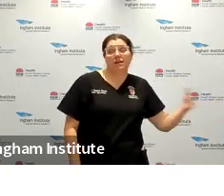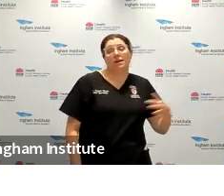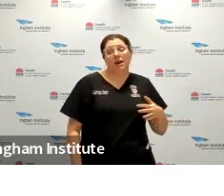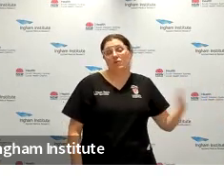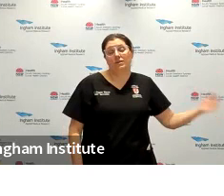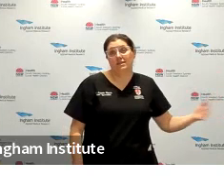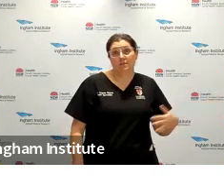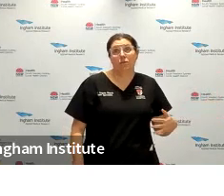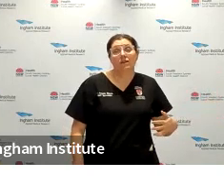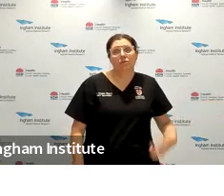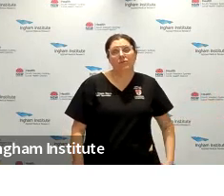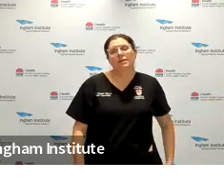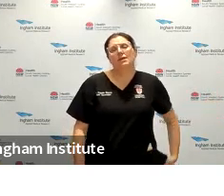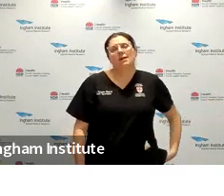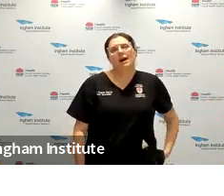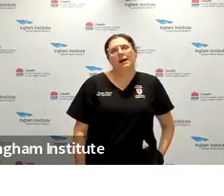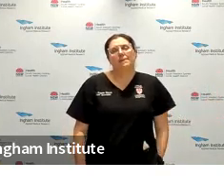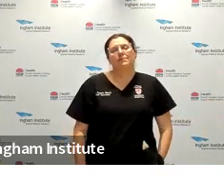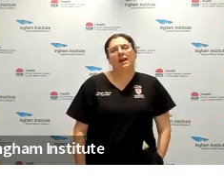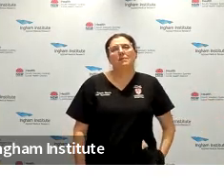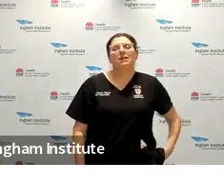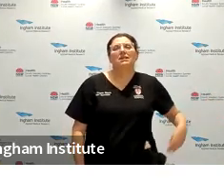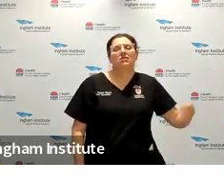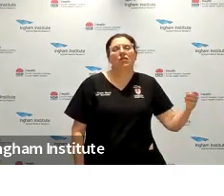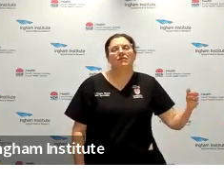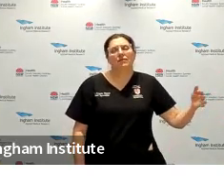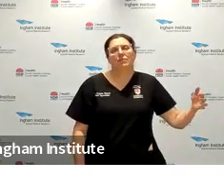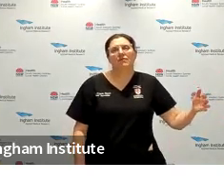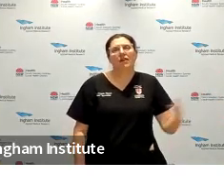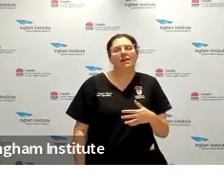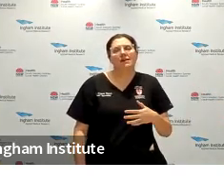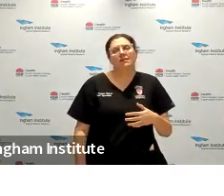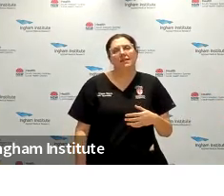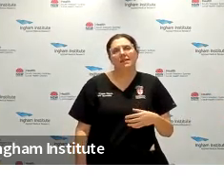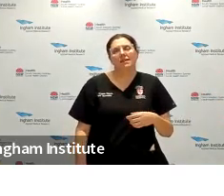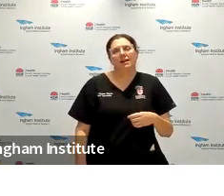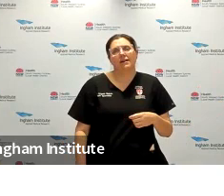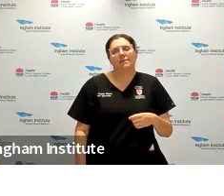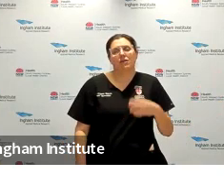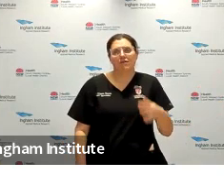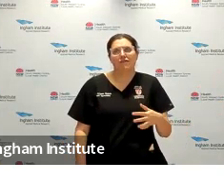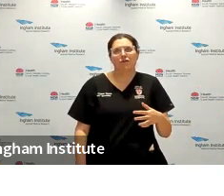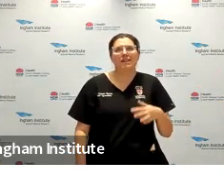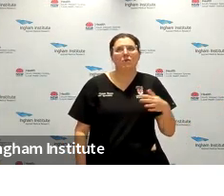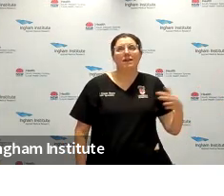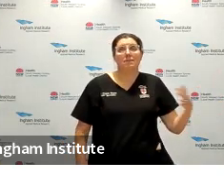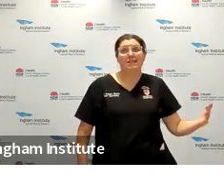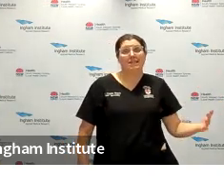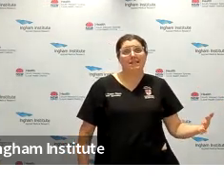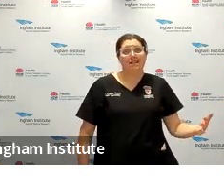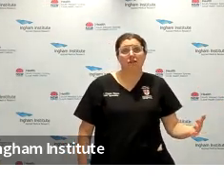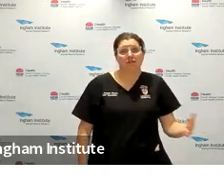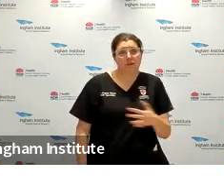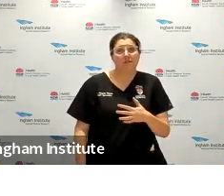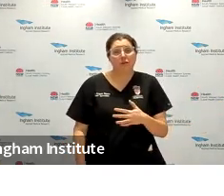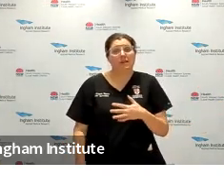completed the risk assessment with the woman, and a means of providing the referral in a way that means